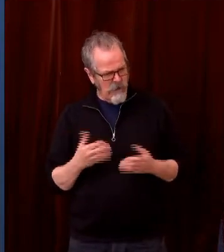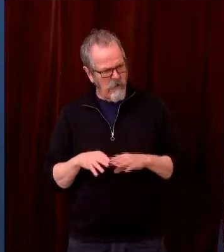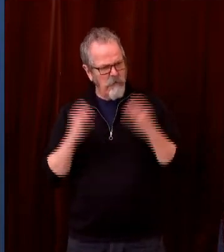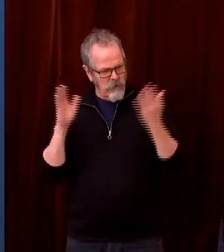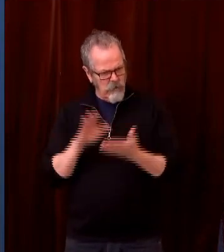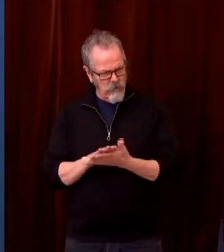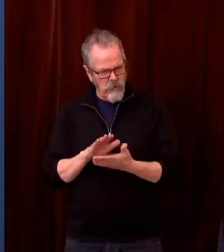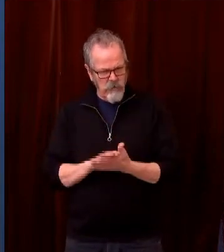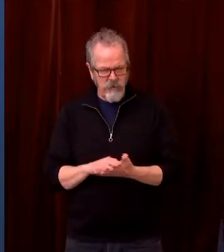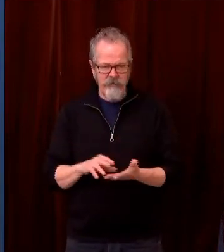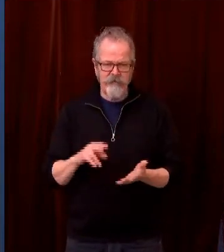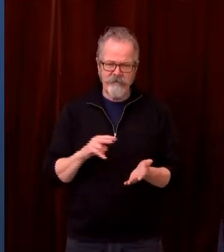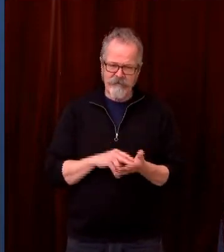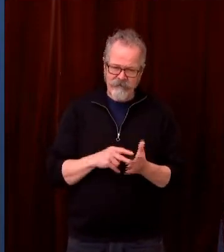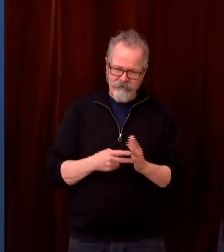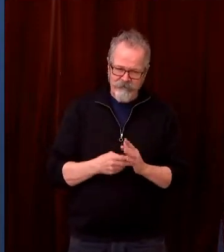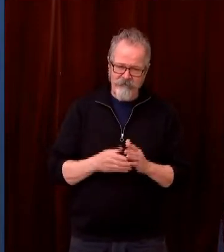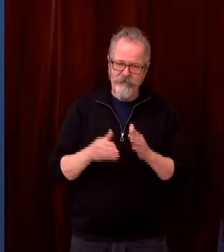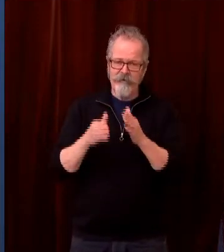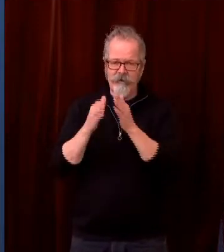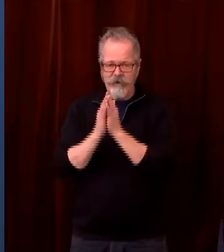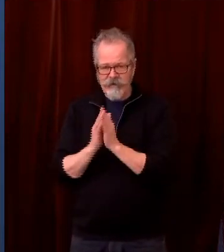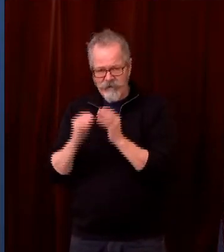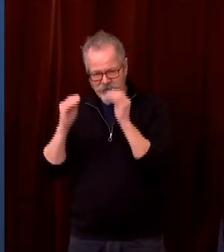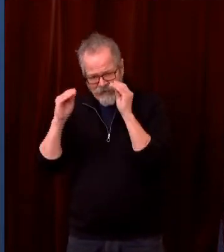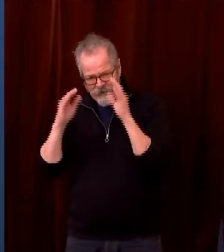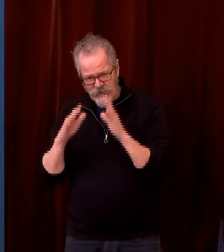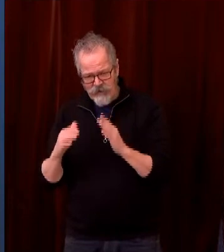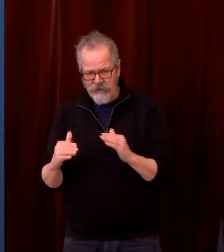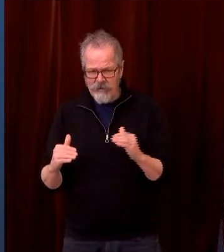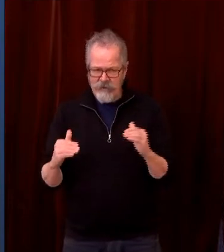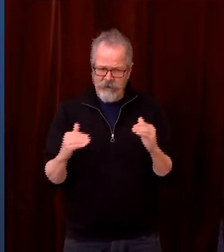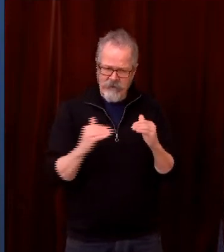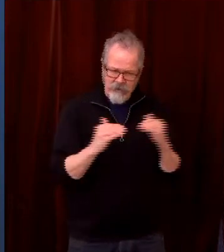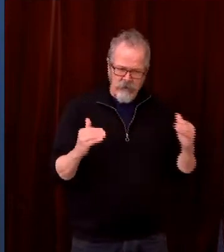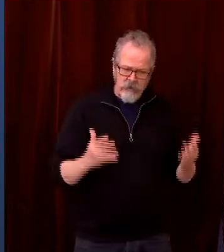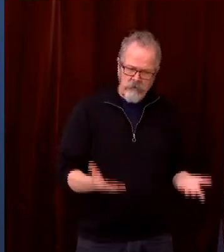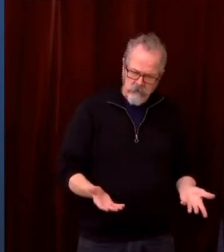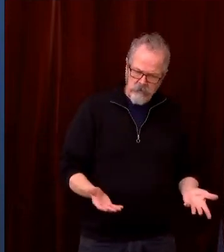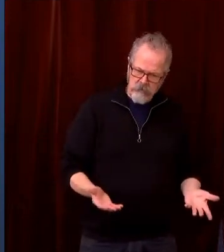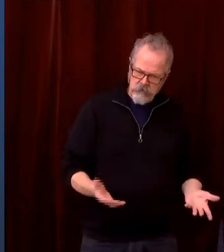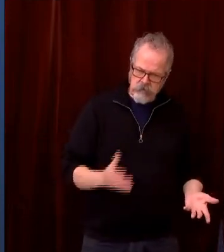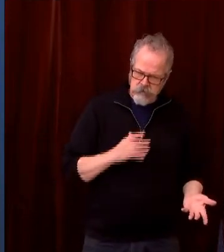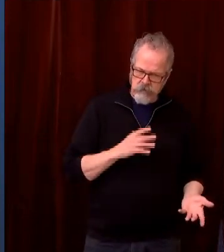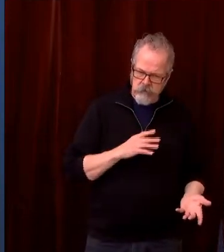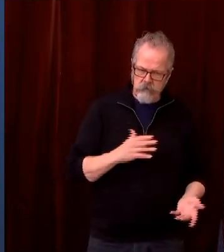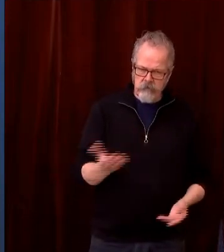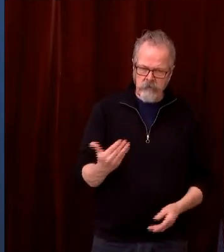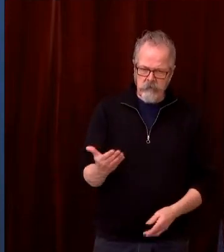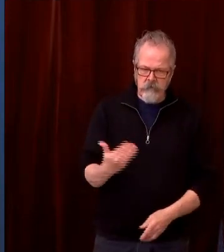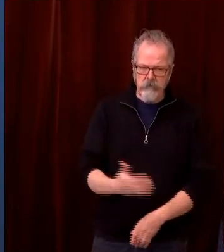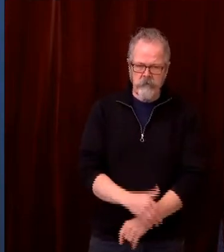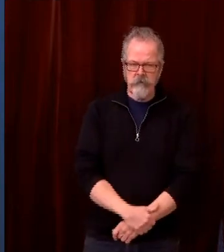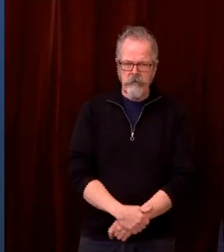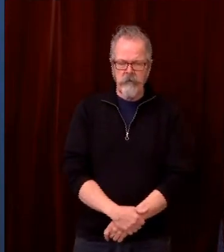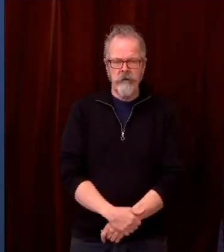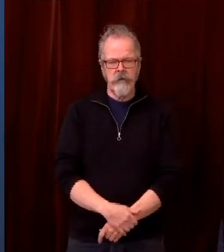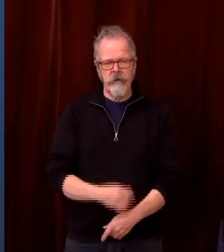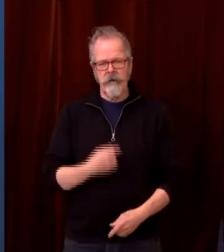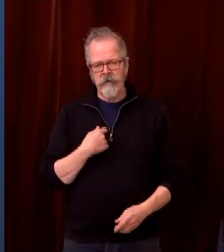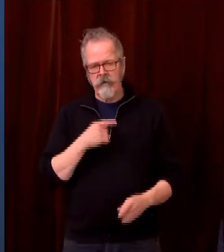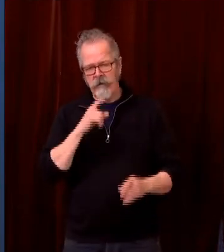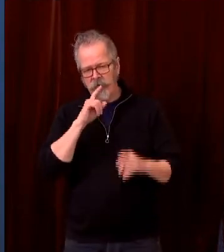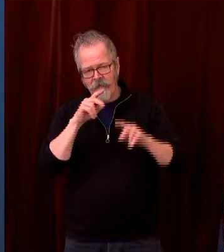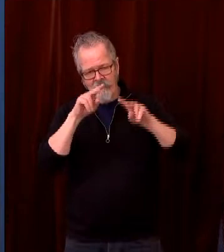help our community thrive. So for all those reasons, I am looking forward to the day when we can get to the next tranche,